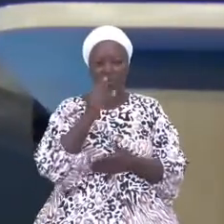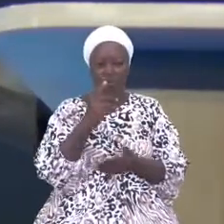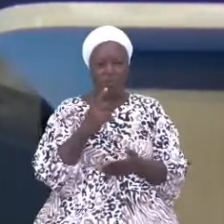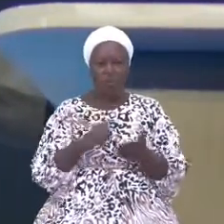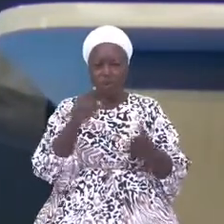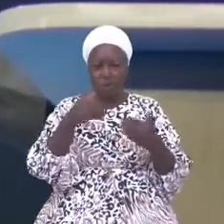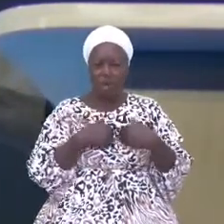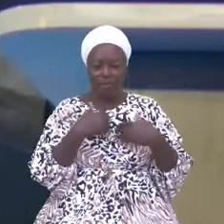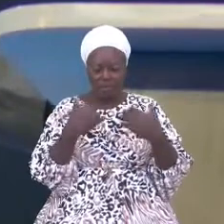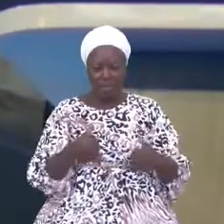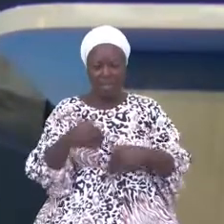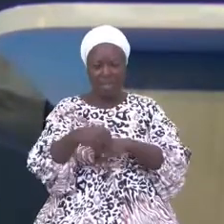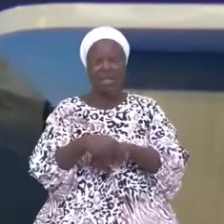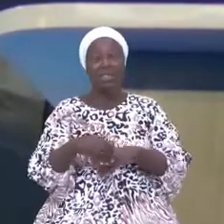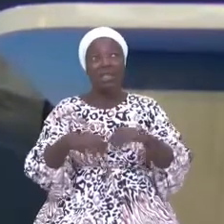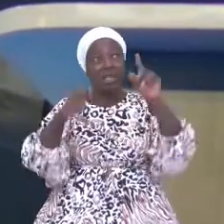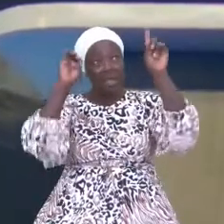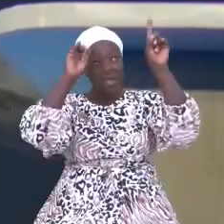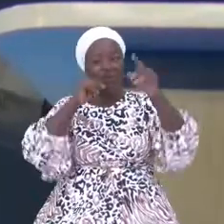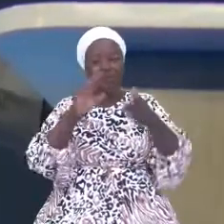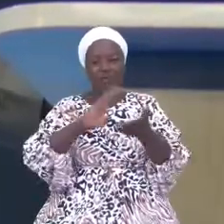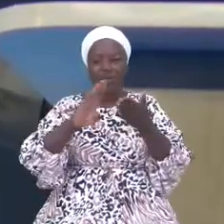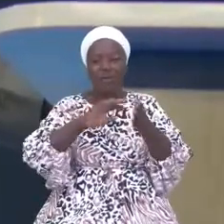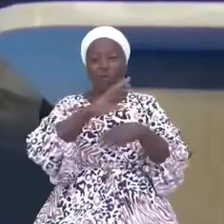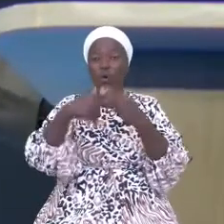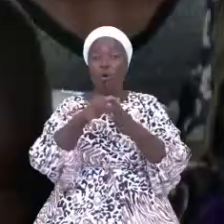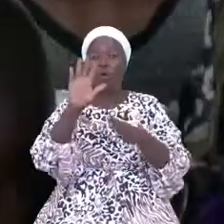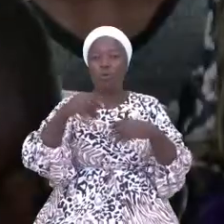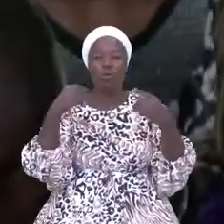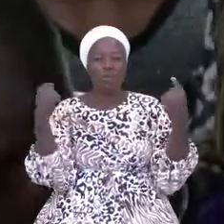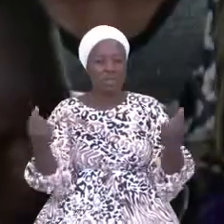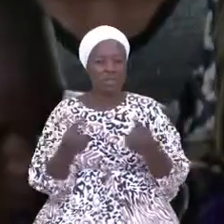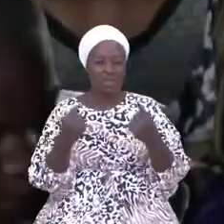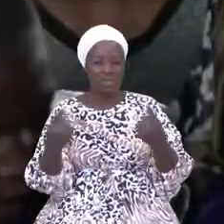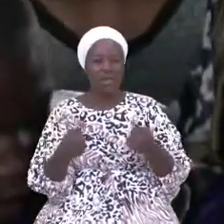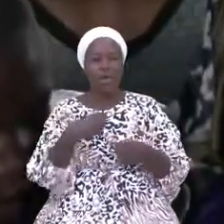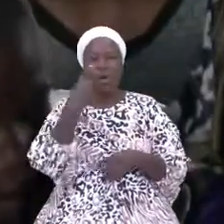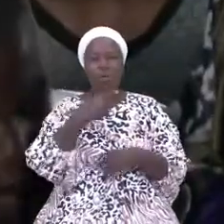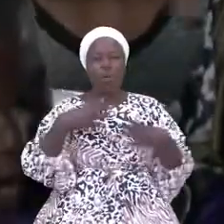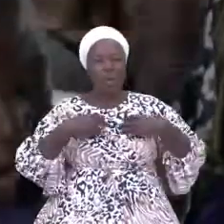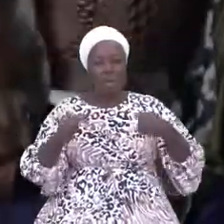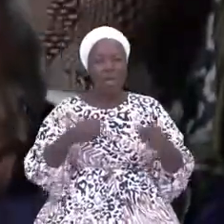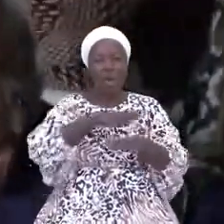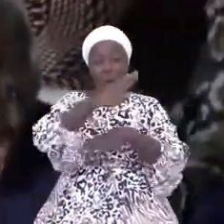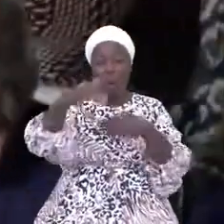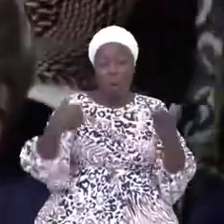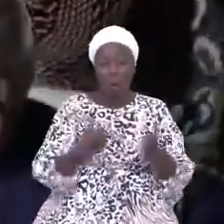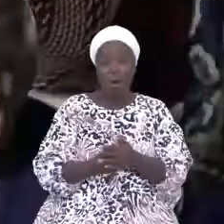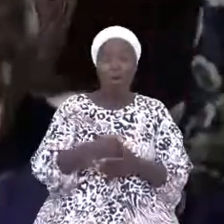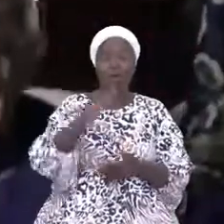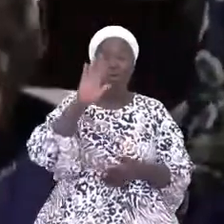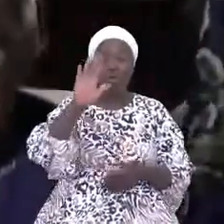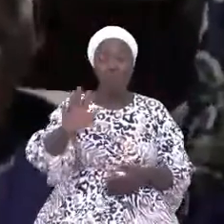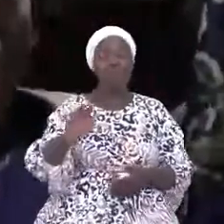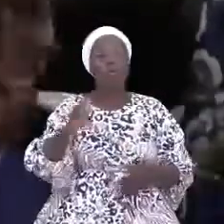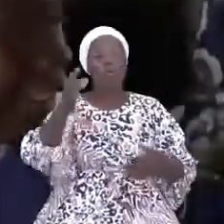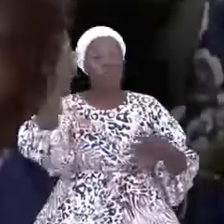tonight. It will forgive all your iniquities. Who healeth all